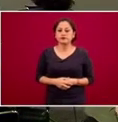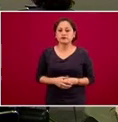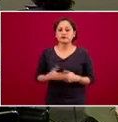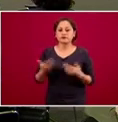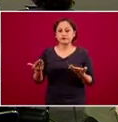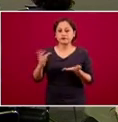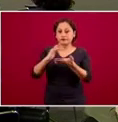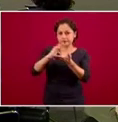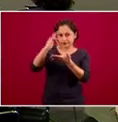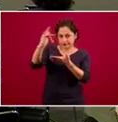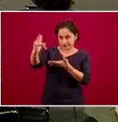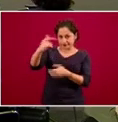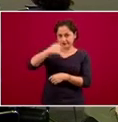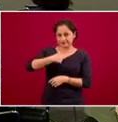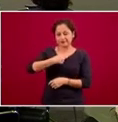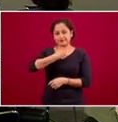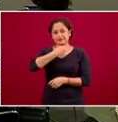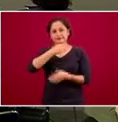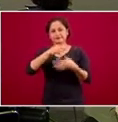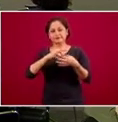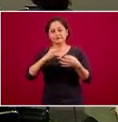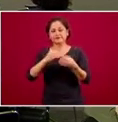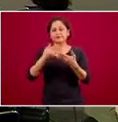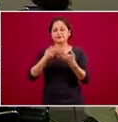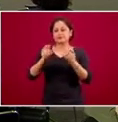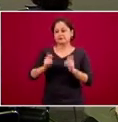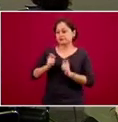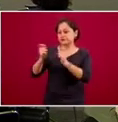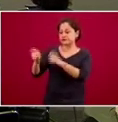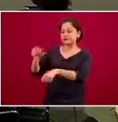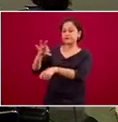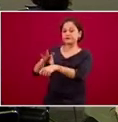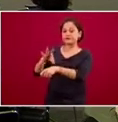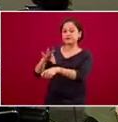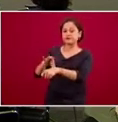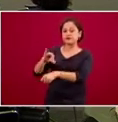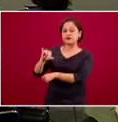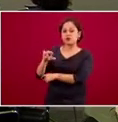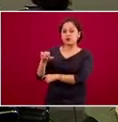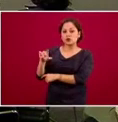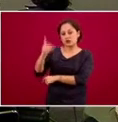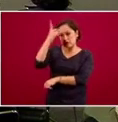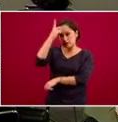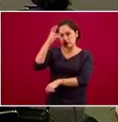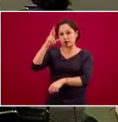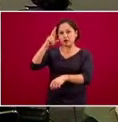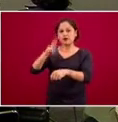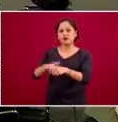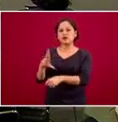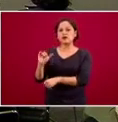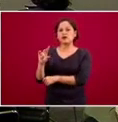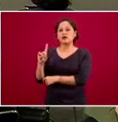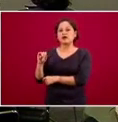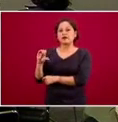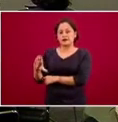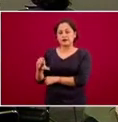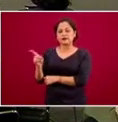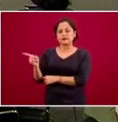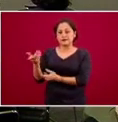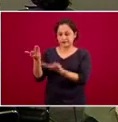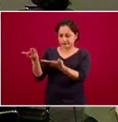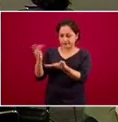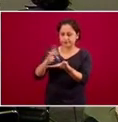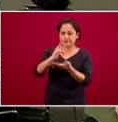creative. Well, finally, I thank you very much for this opportunity, and now I would like to give the floor to Mr.